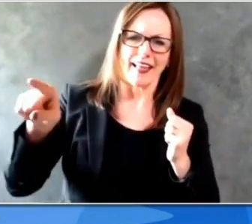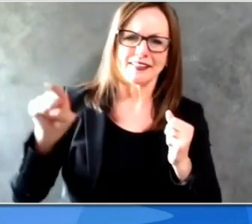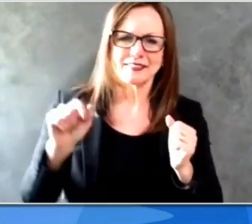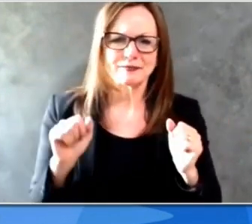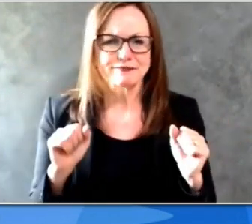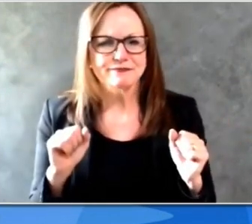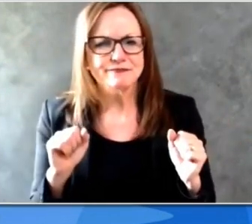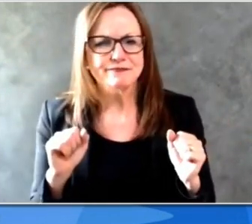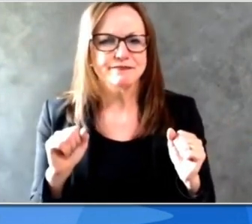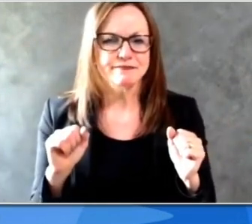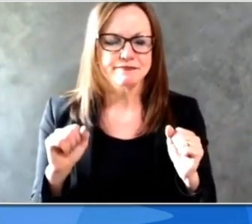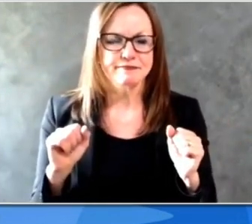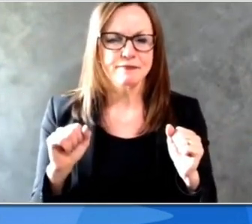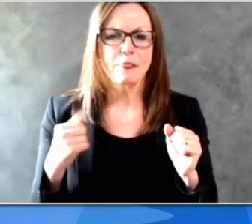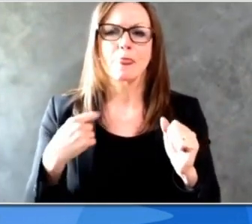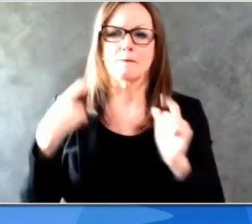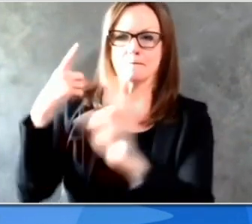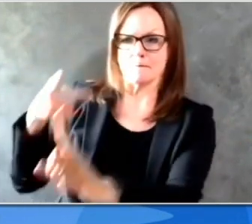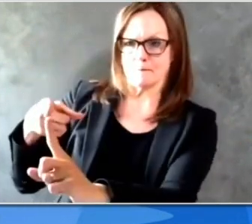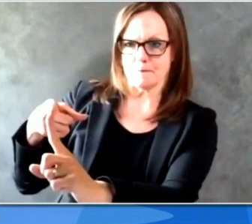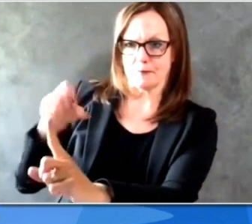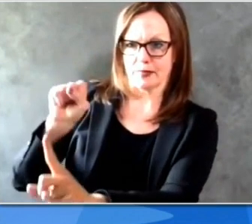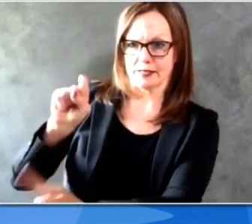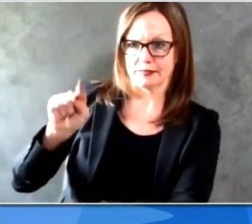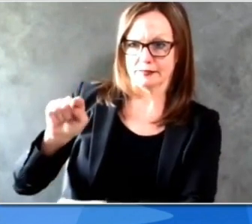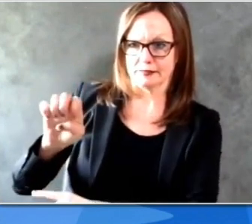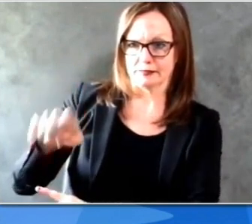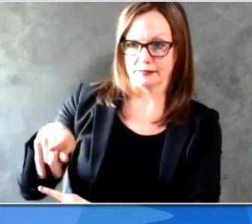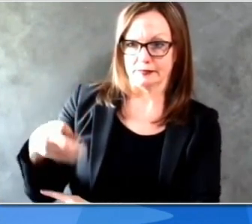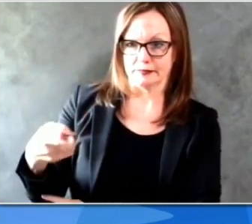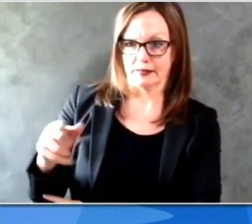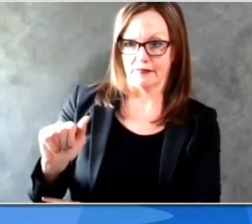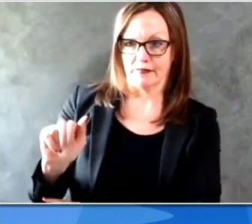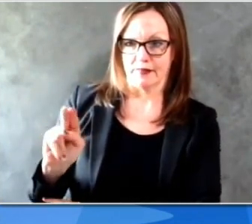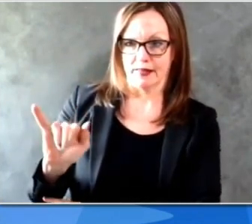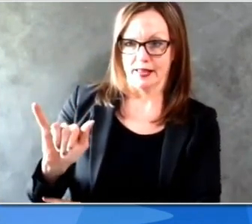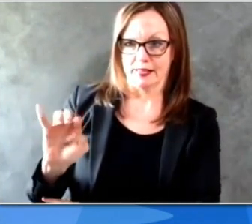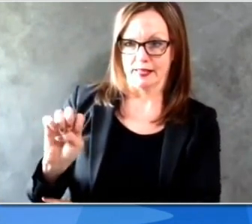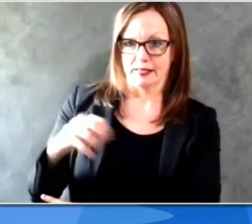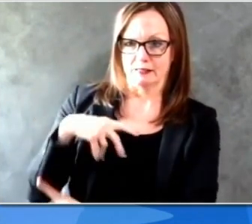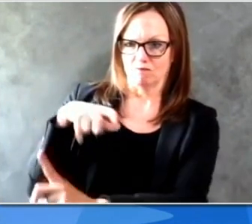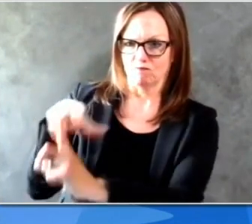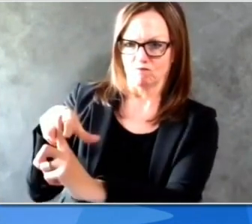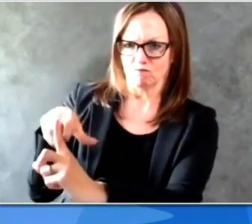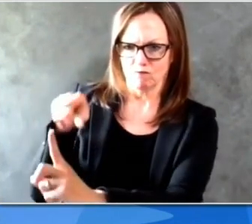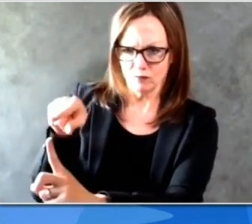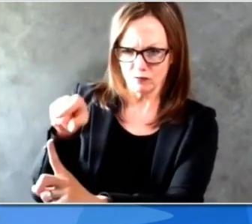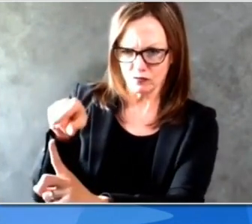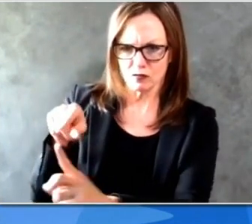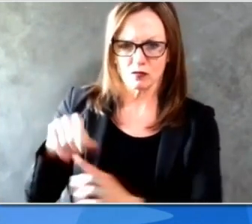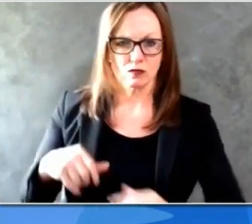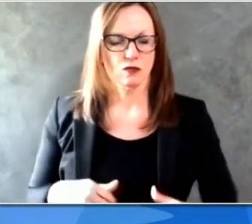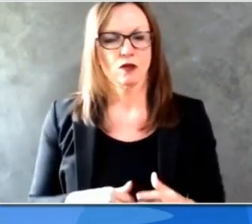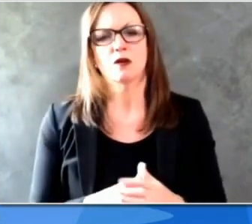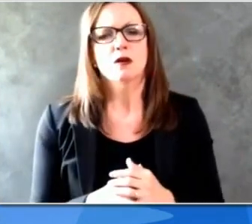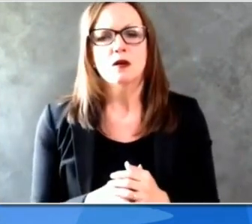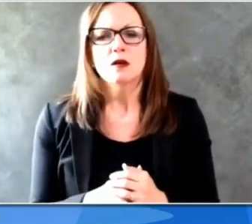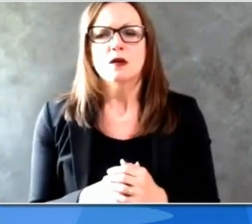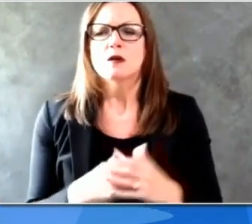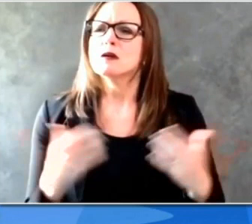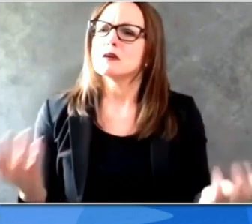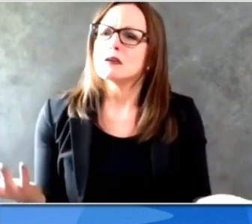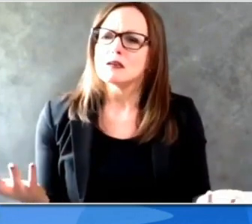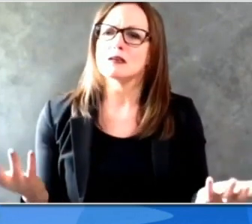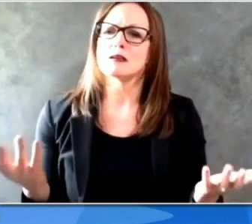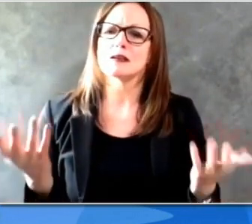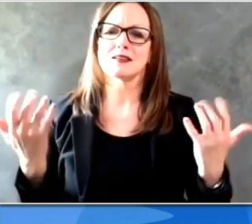to help deal with this virus, which would those be and why? I guess I'm thinking of, you know, if the legislature